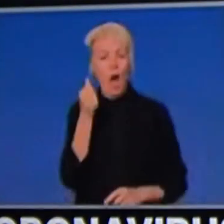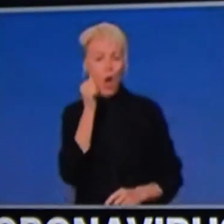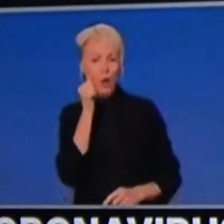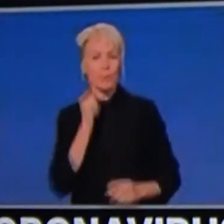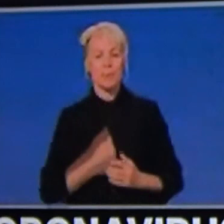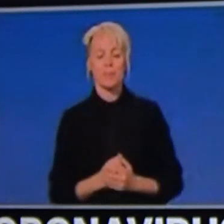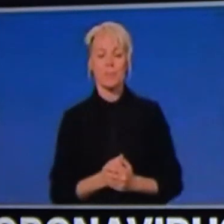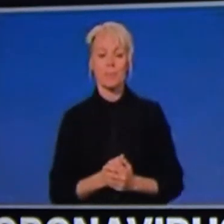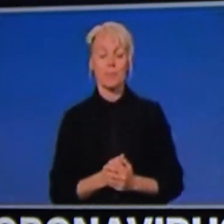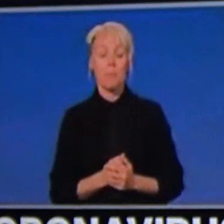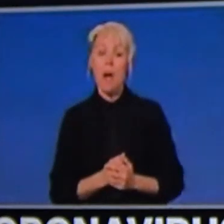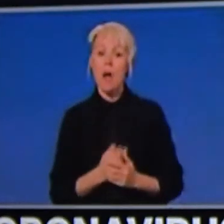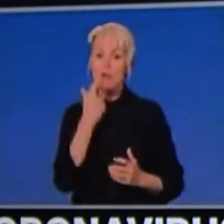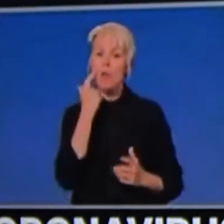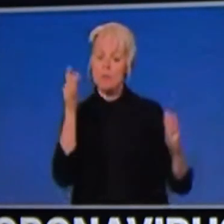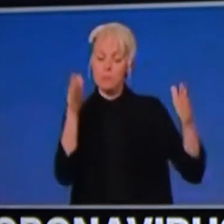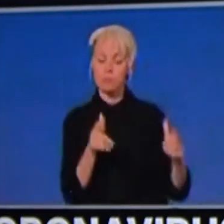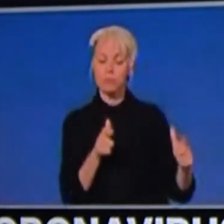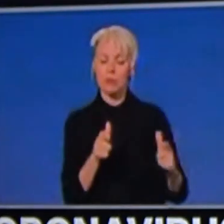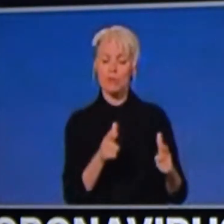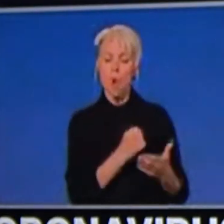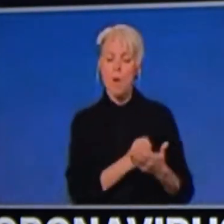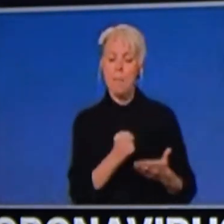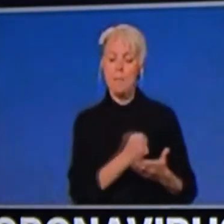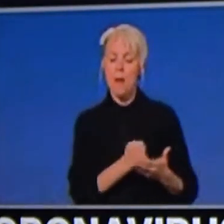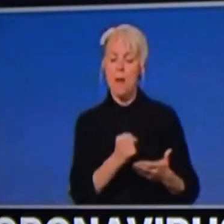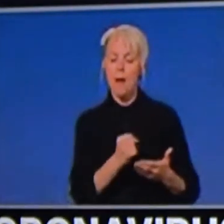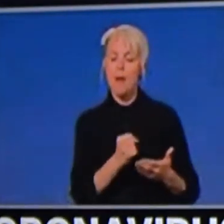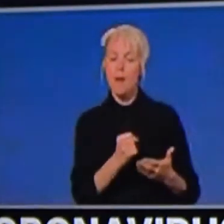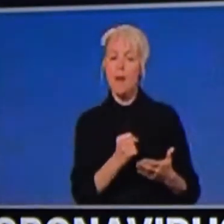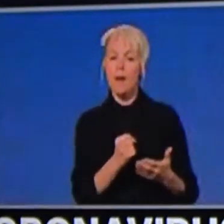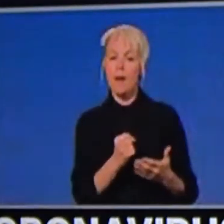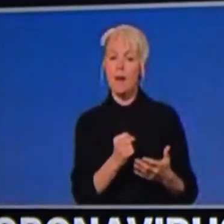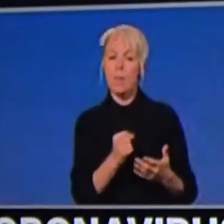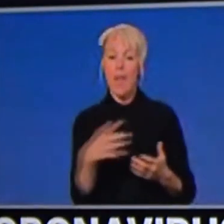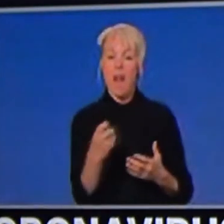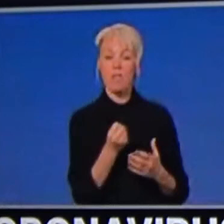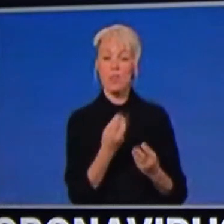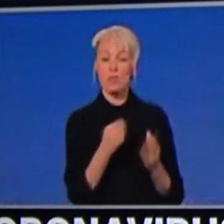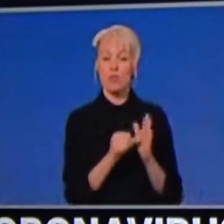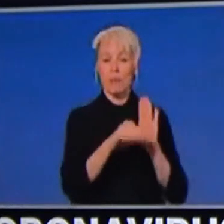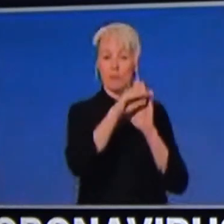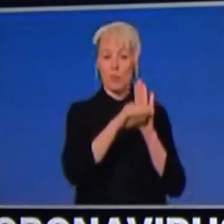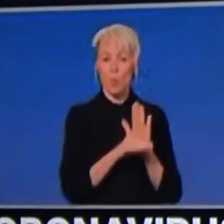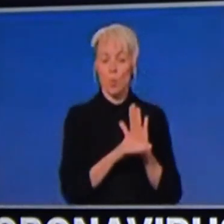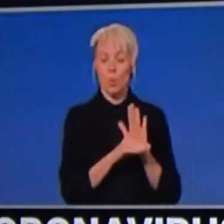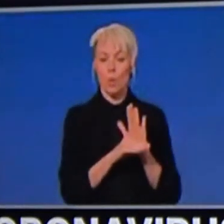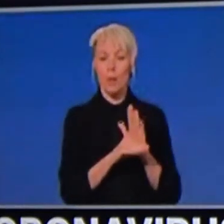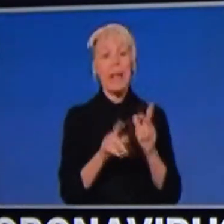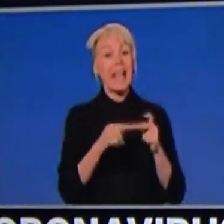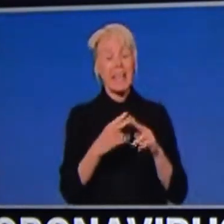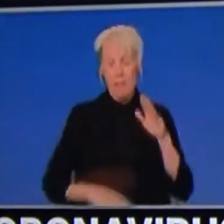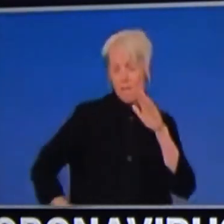think, is the best Australian path. And as I've said throughout this, the solutions we're putting in place are the right solutions